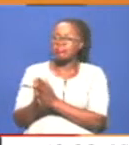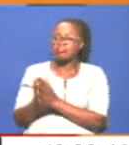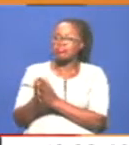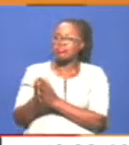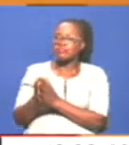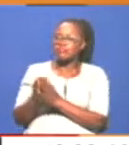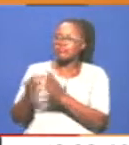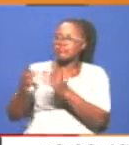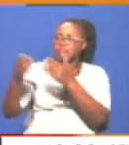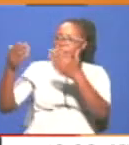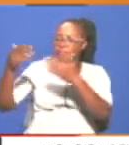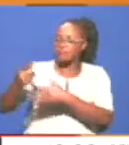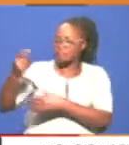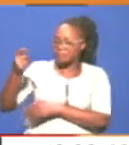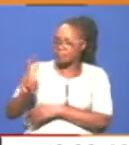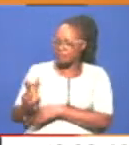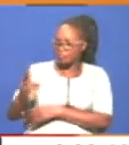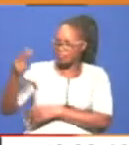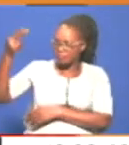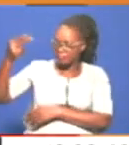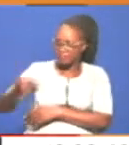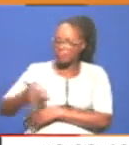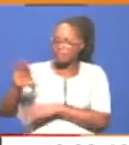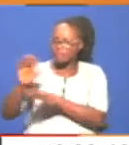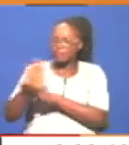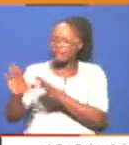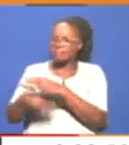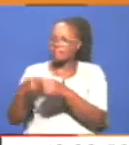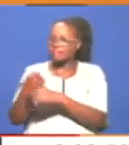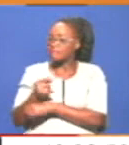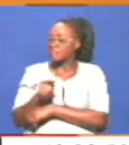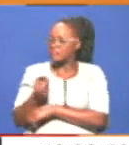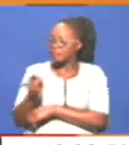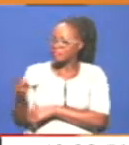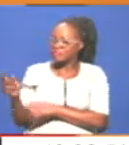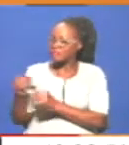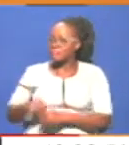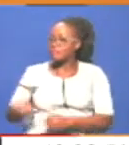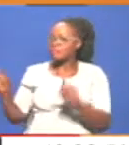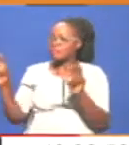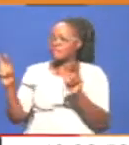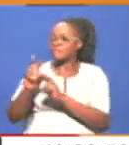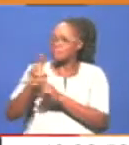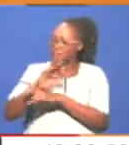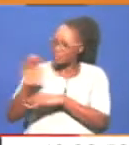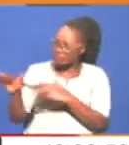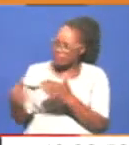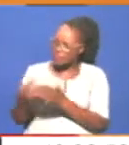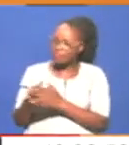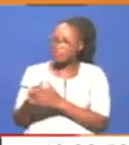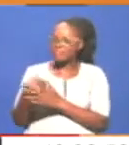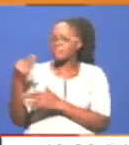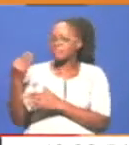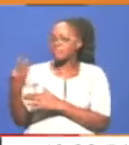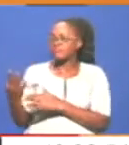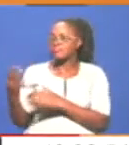and all sort of gadgets that make you able to see throughout. Also, you have a 360 vision.